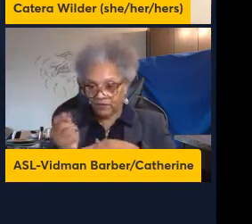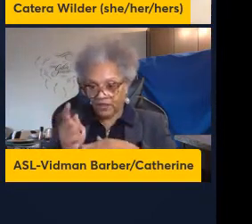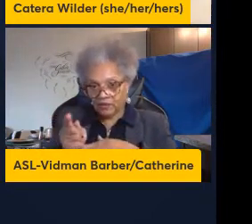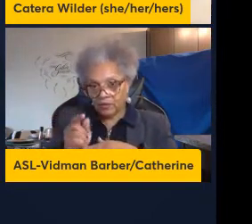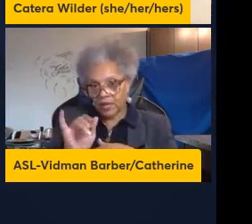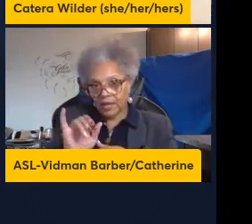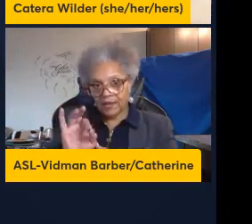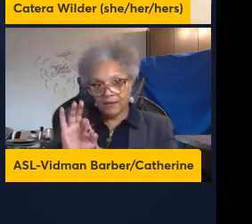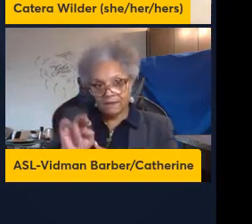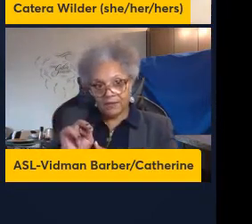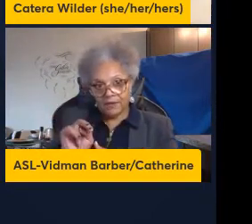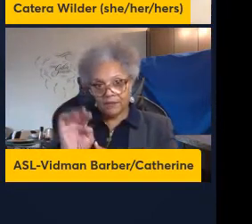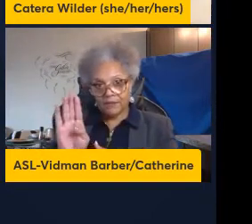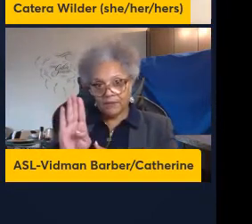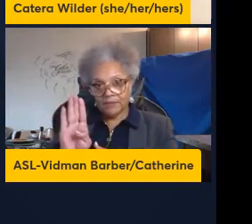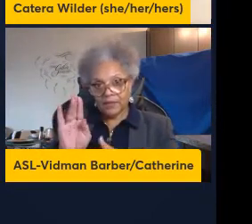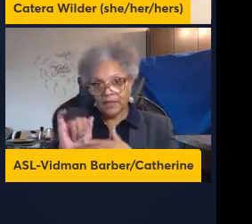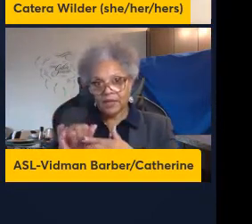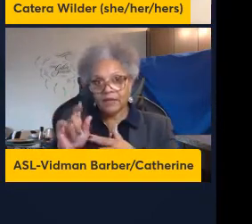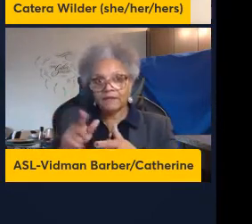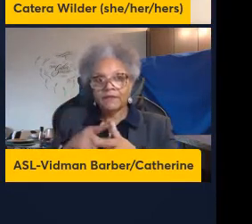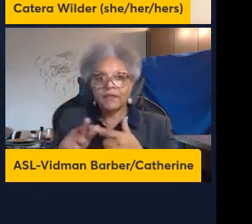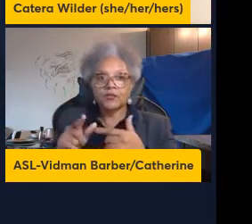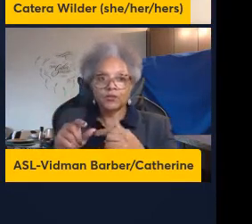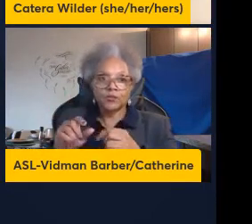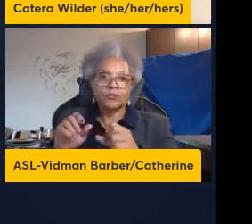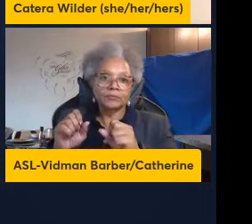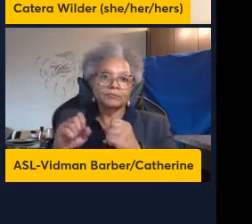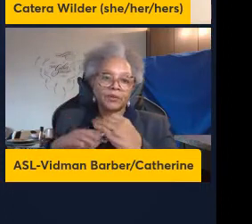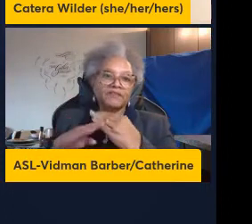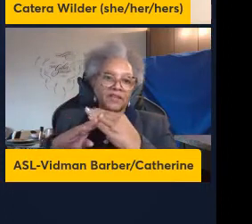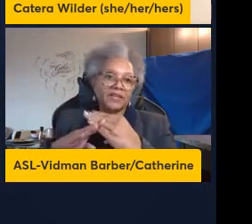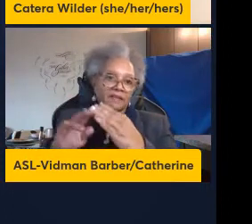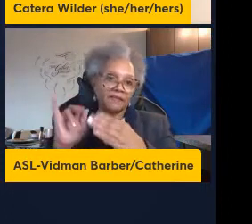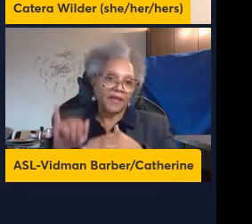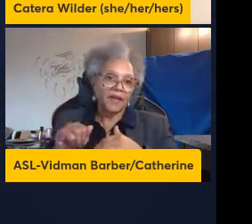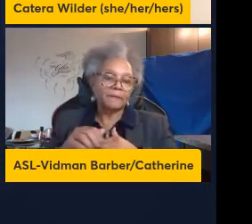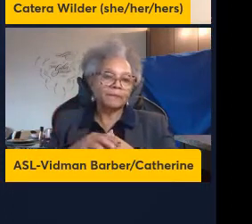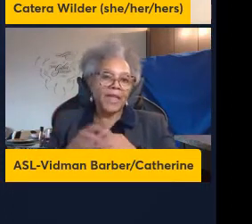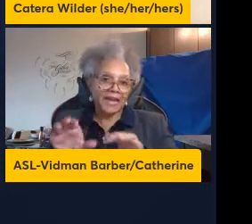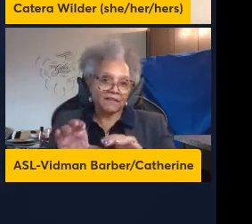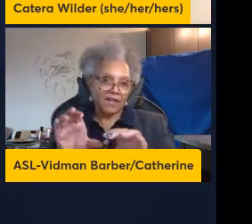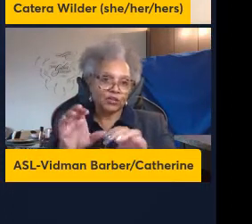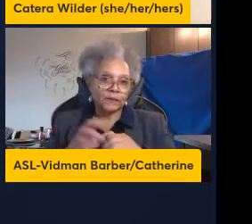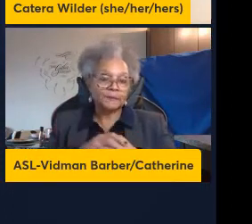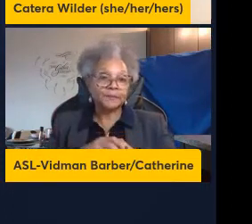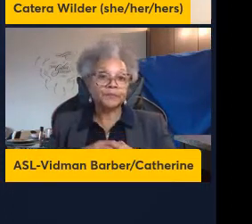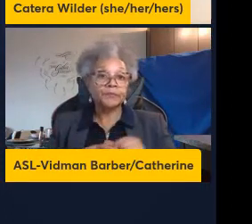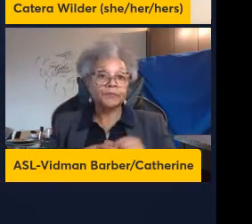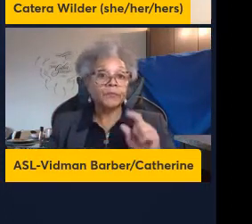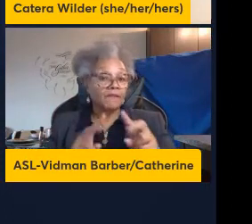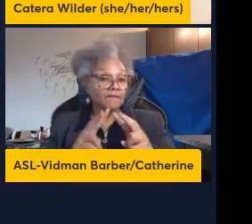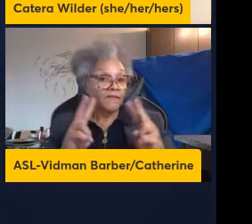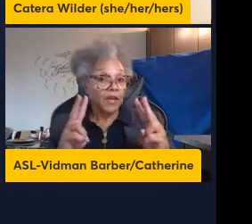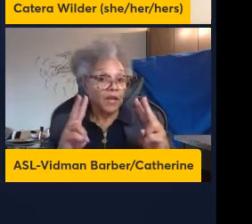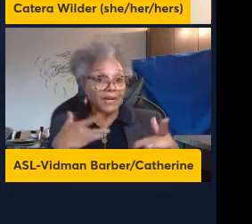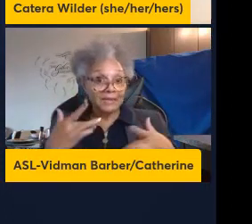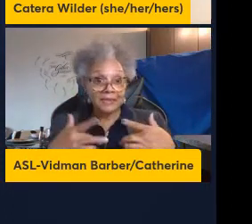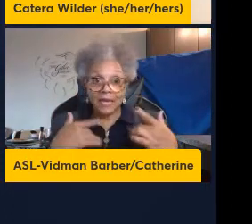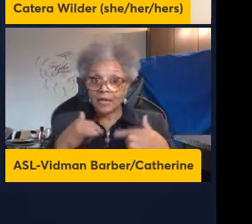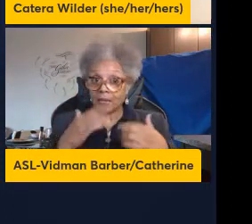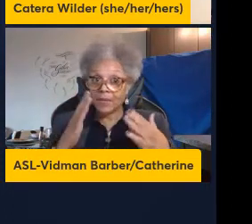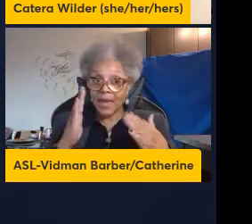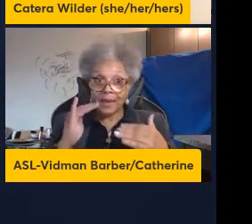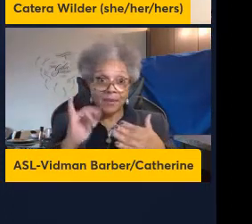you prevented that potentiated phase activation. And so this is really exciting, and I'm happy we had